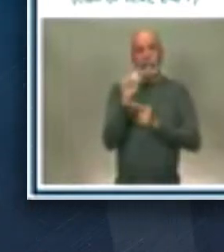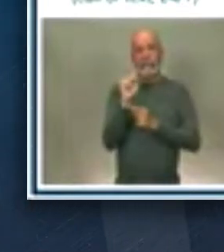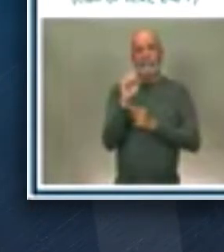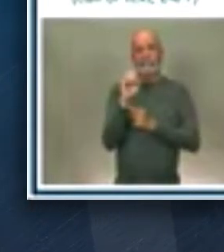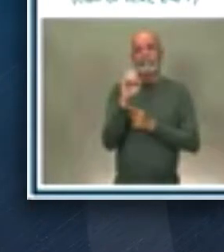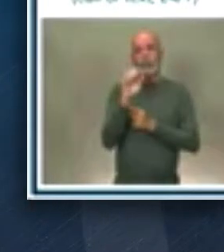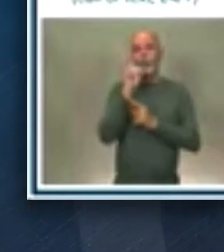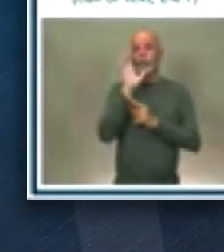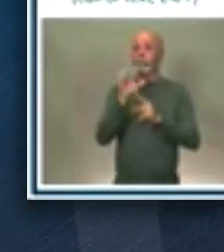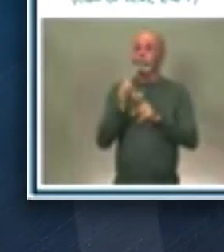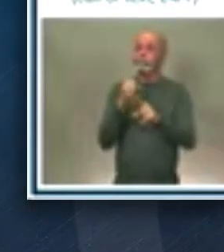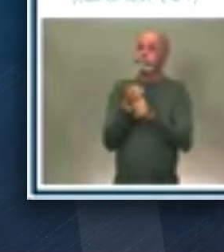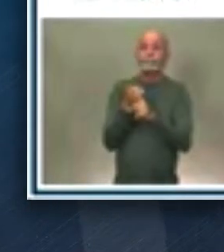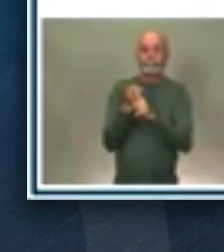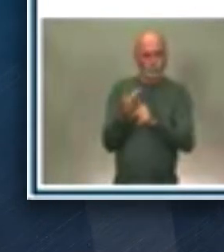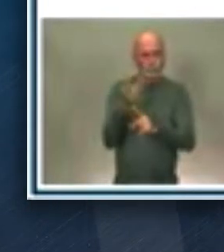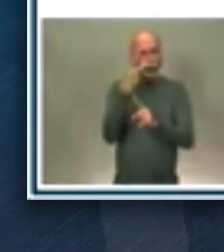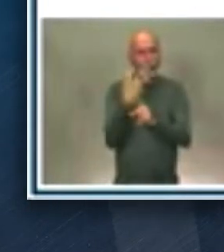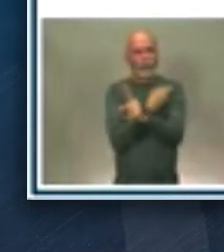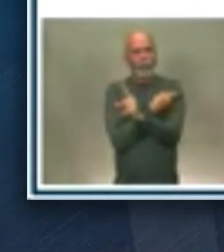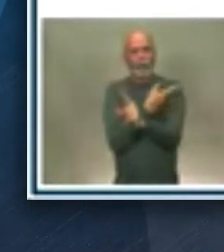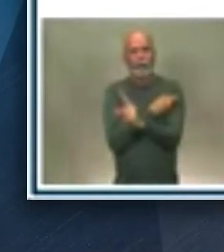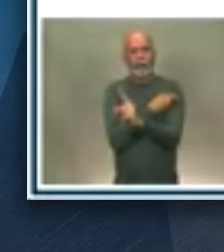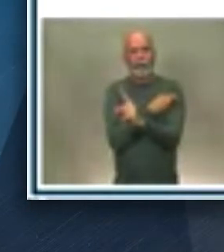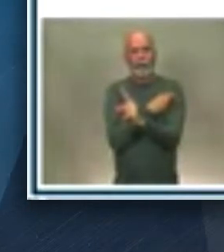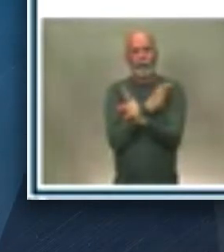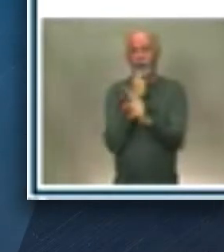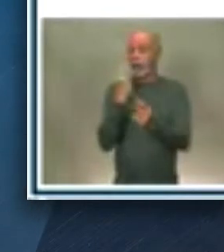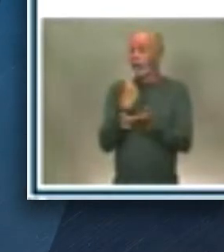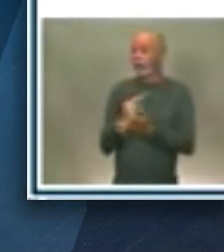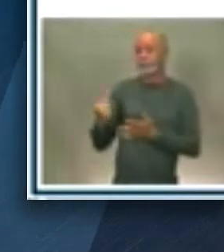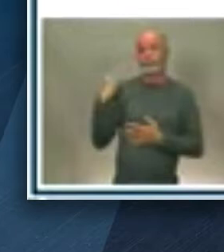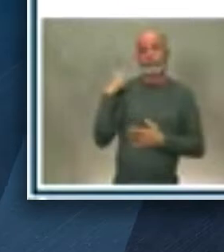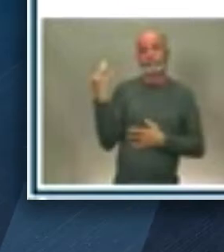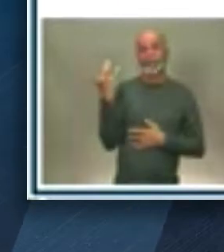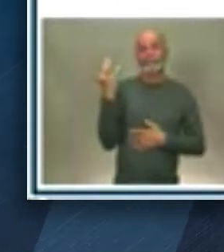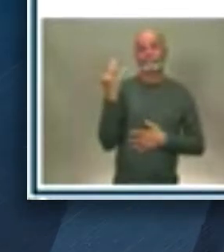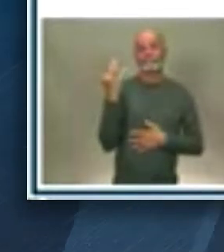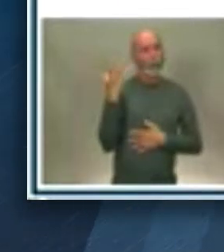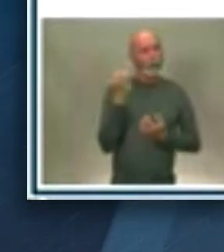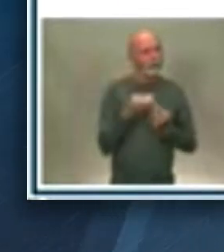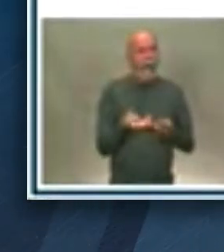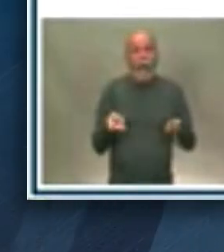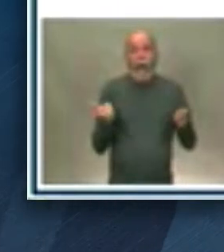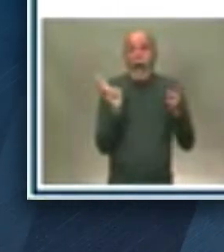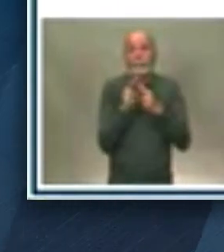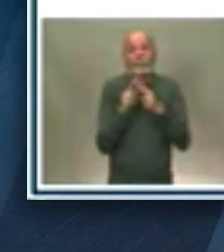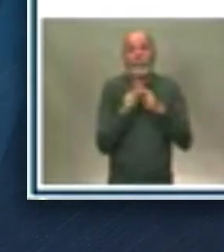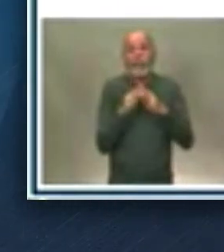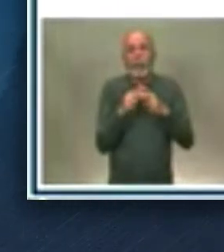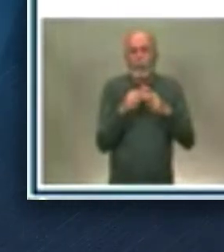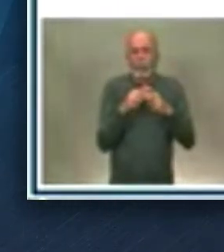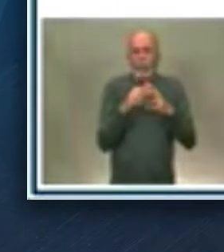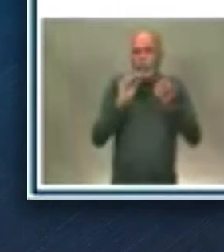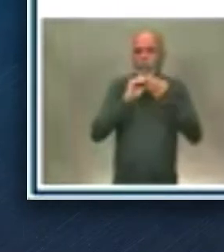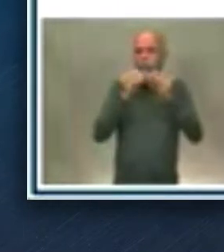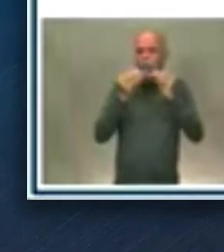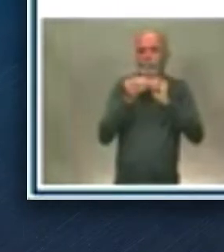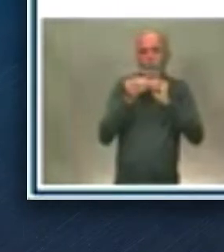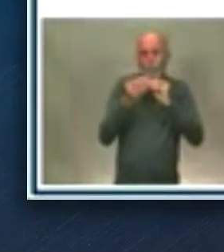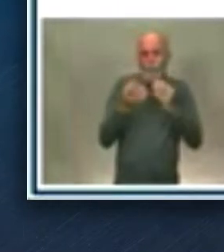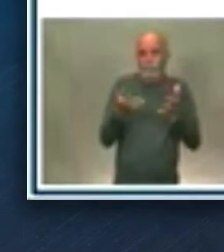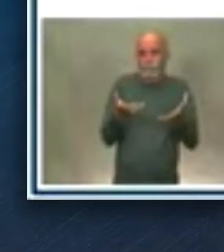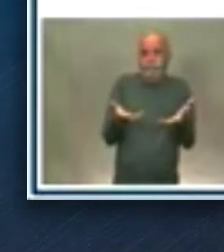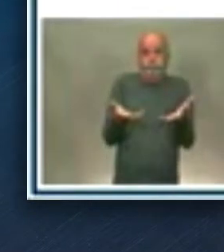fully vaccinated. Last Friday, that number had nearly doubled to 1%. How much of a concern is this